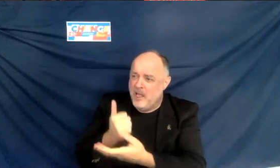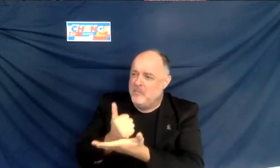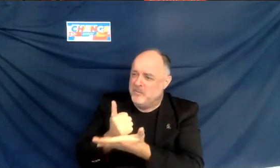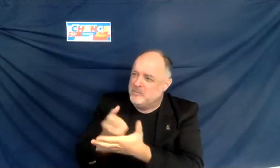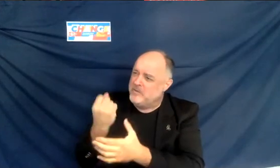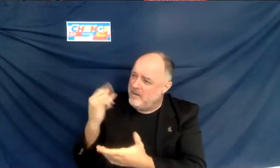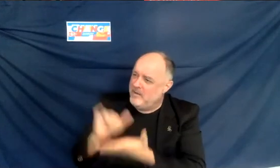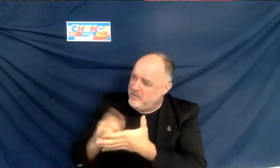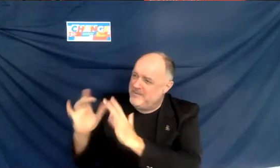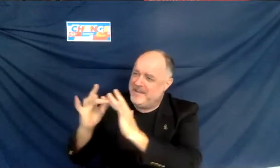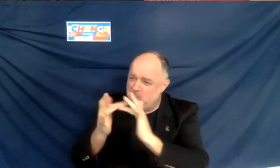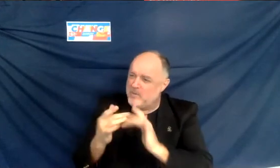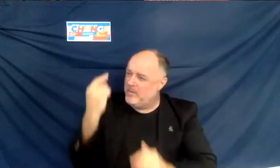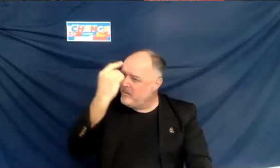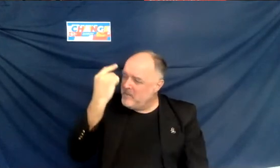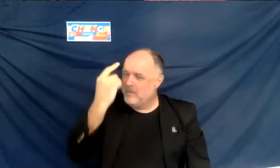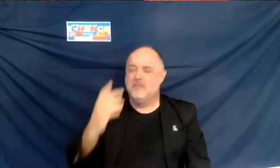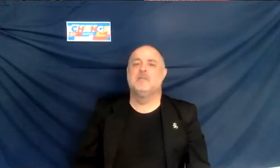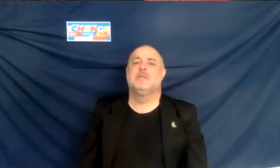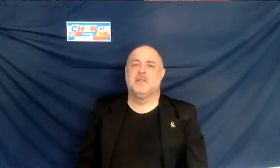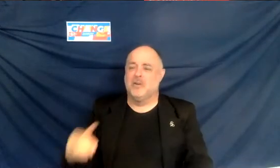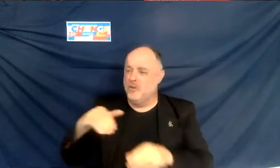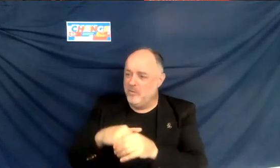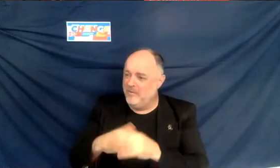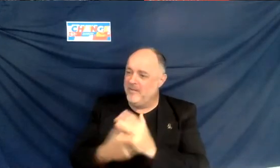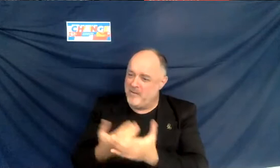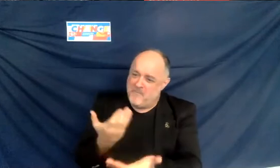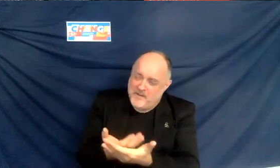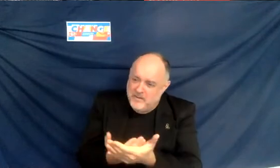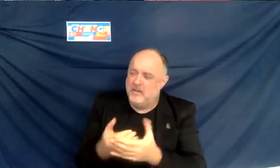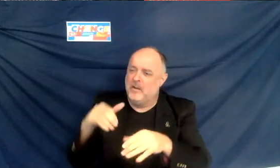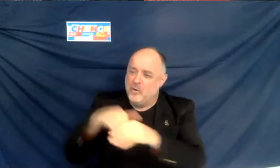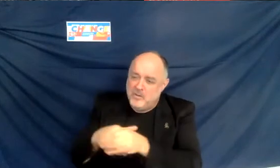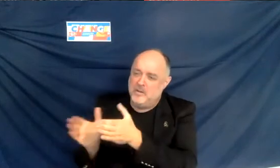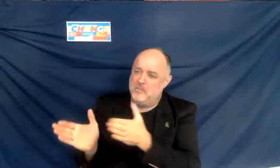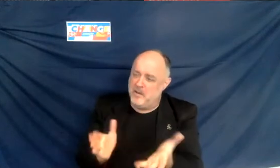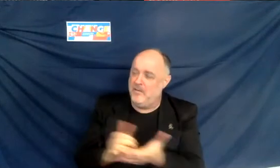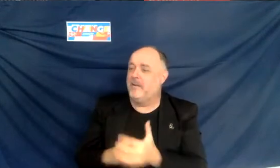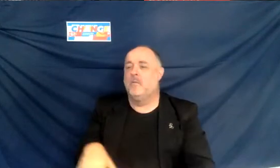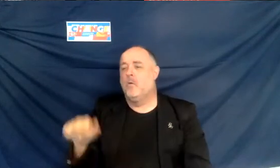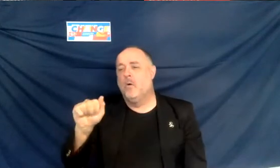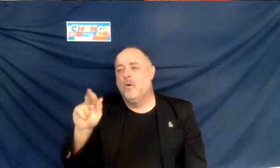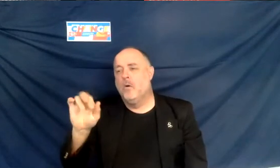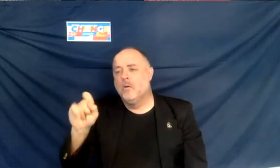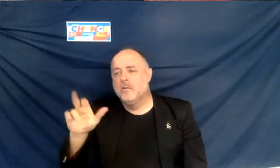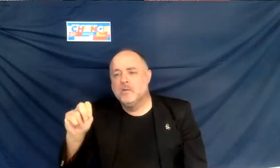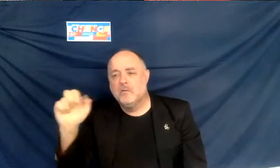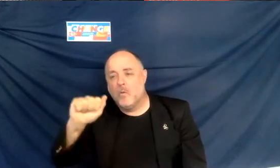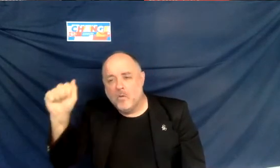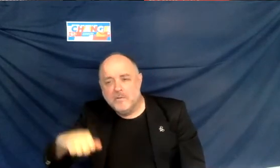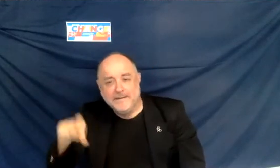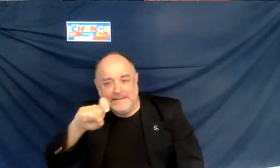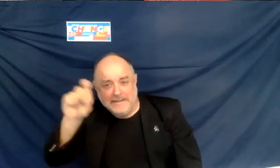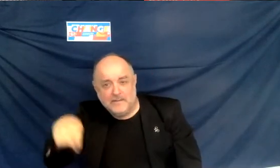these network plans together, including the requisite funding. And in some instances, like in Austin, they've had to create a